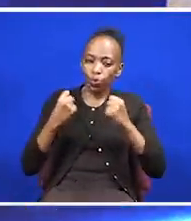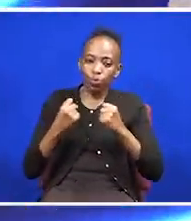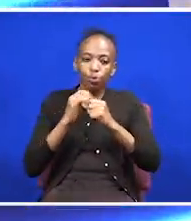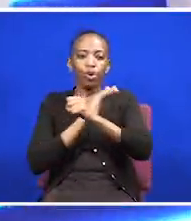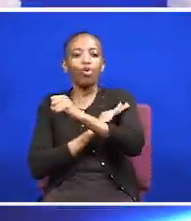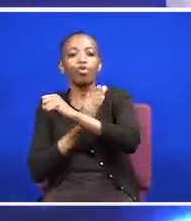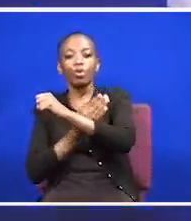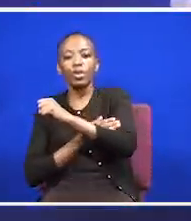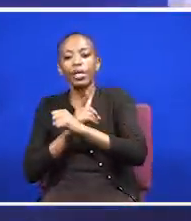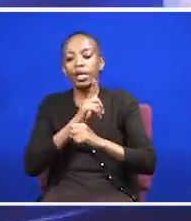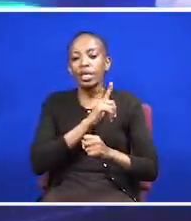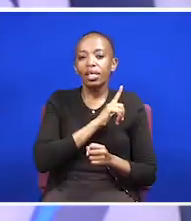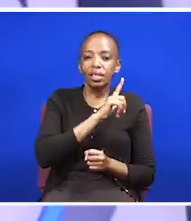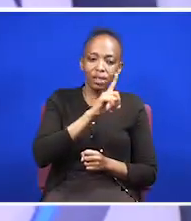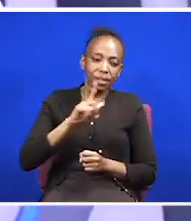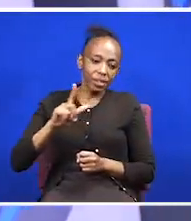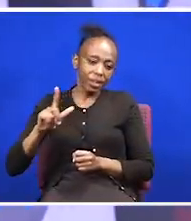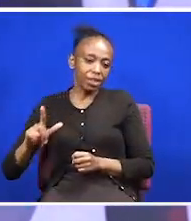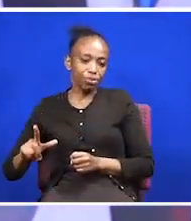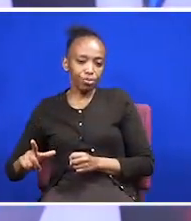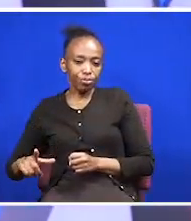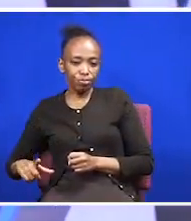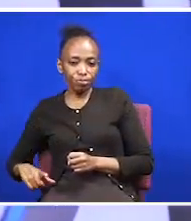Mwenye nguvu